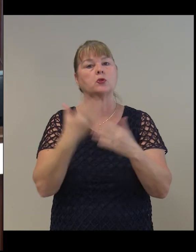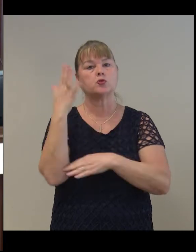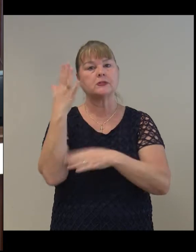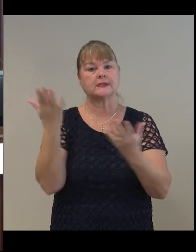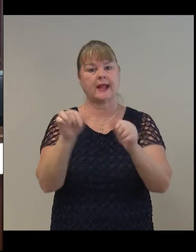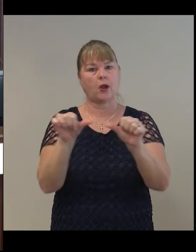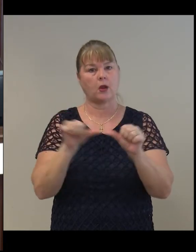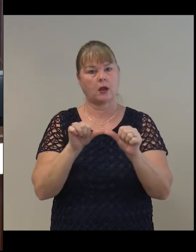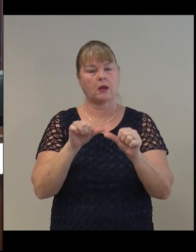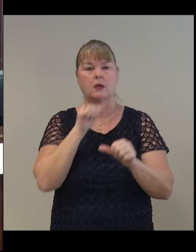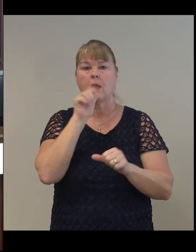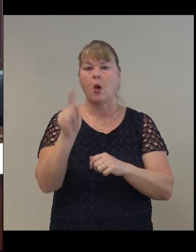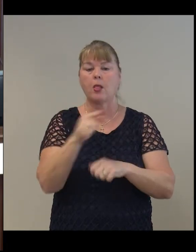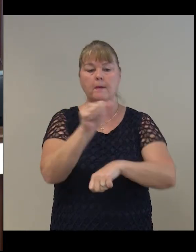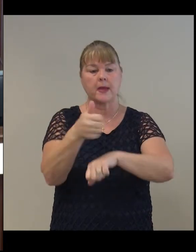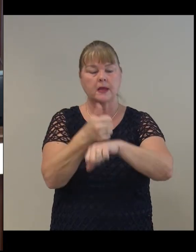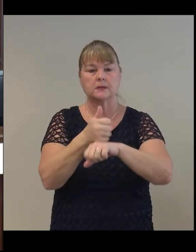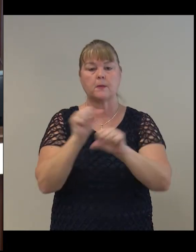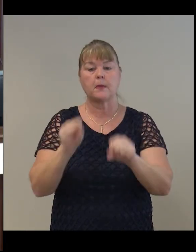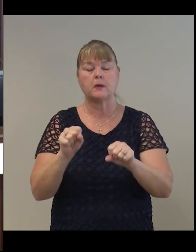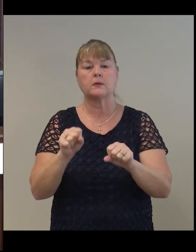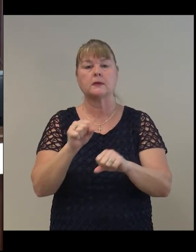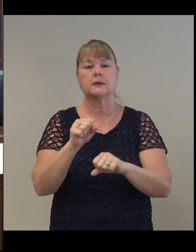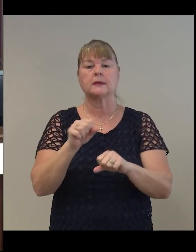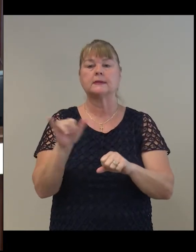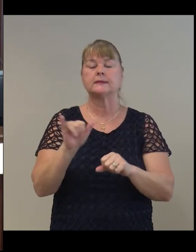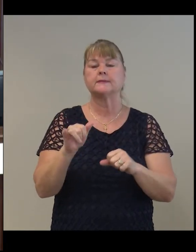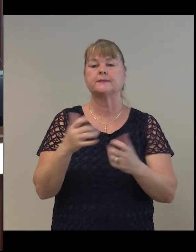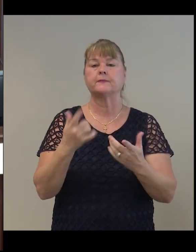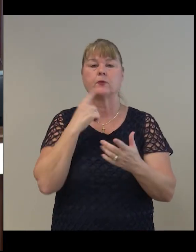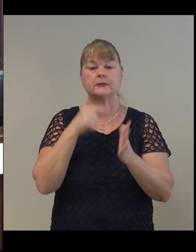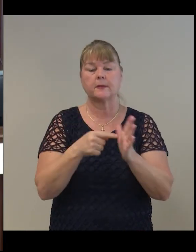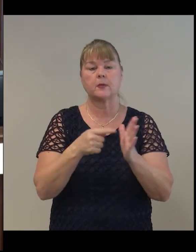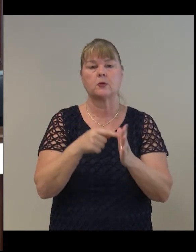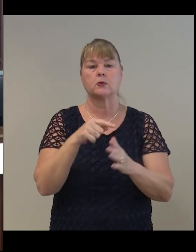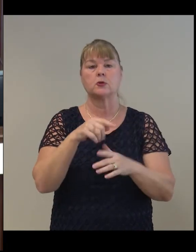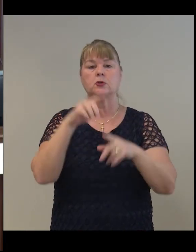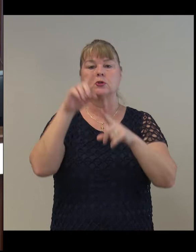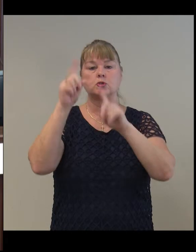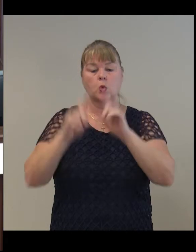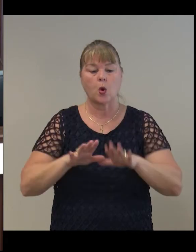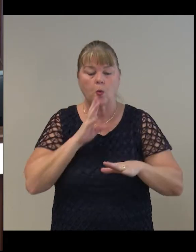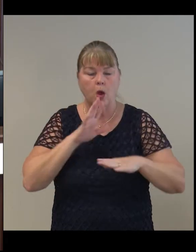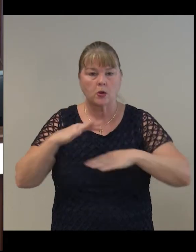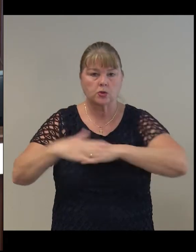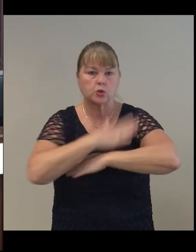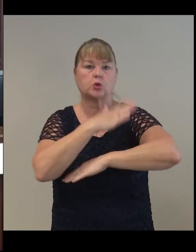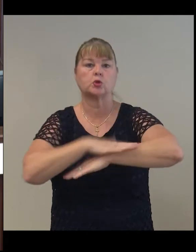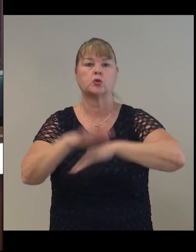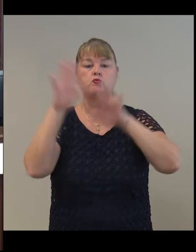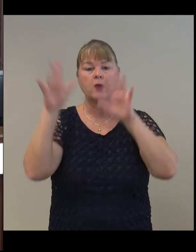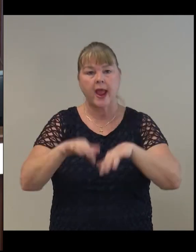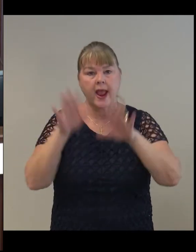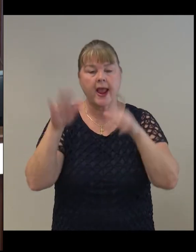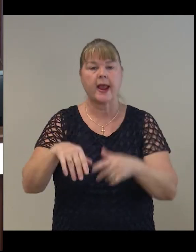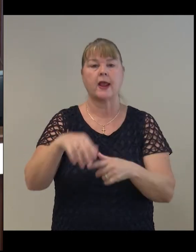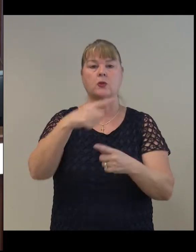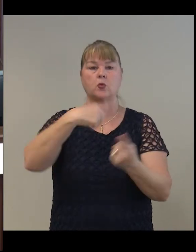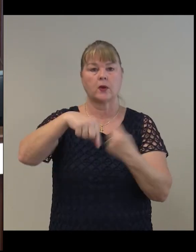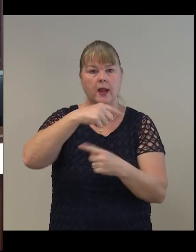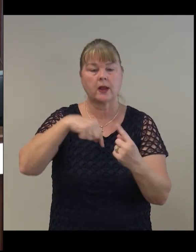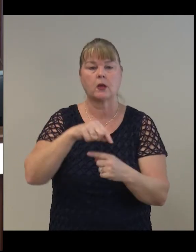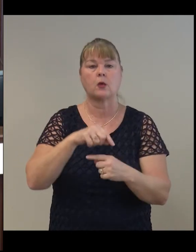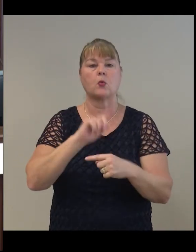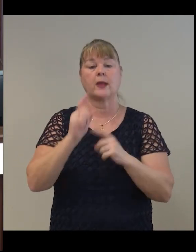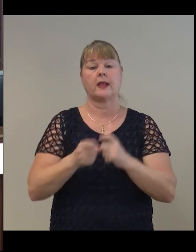not address any other potential dangers such as storm surge, rainfall amounts, or tornadoes when it gives you those